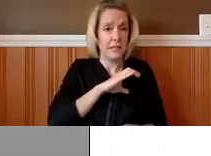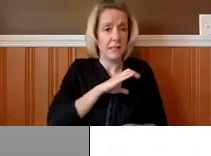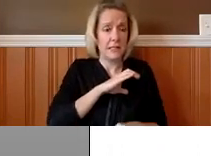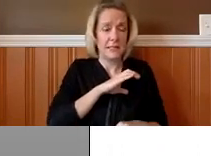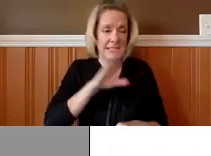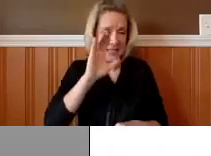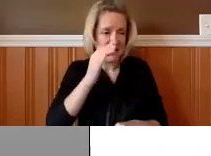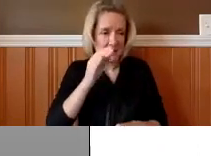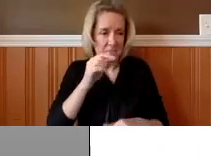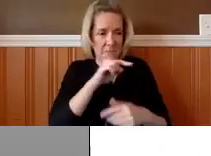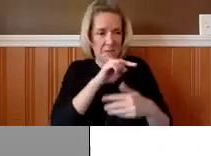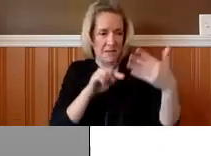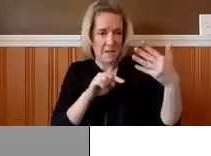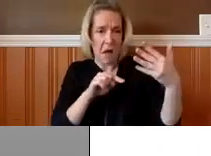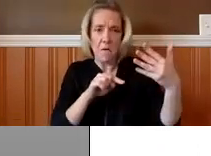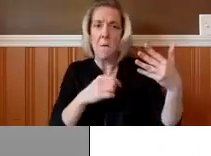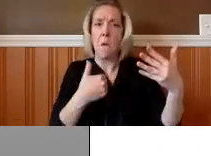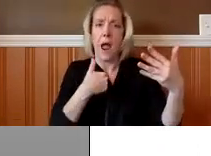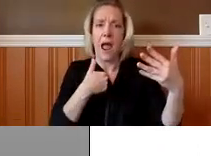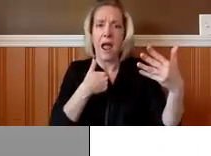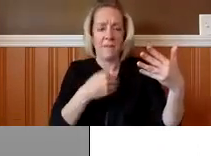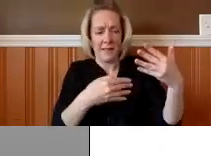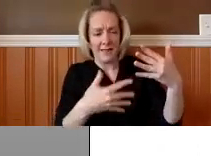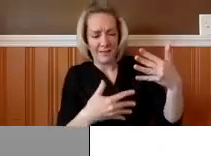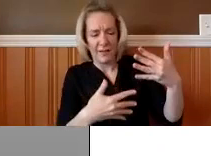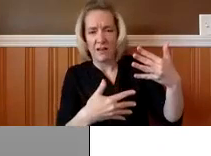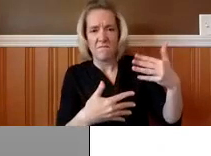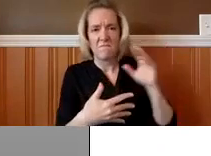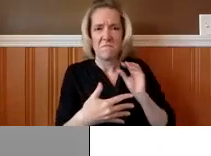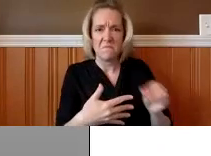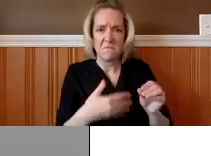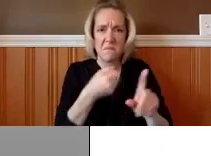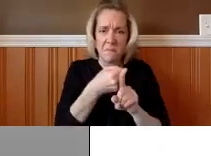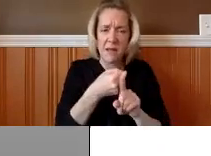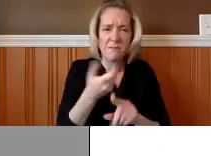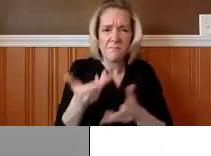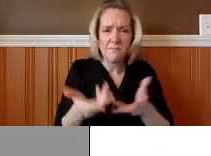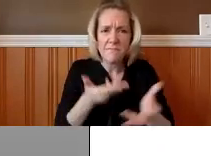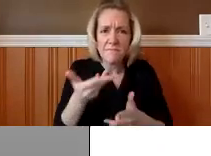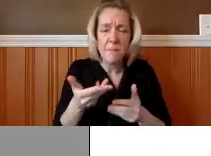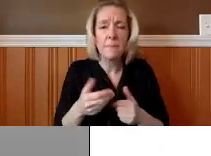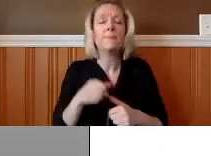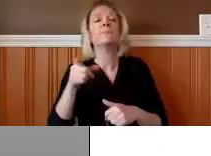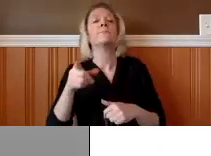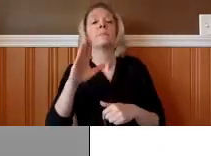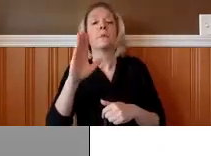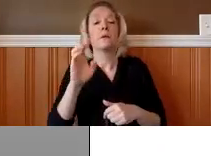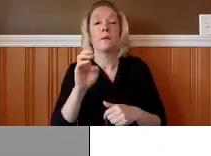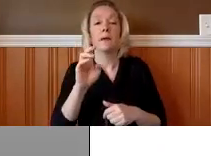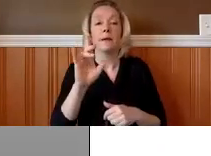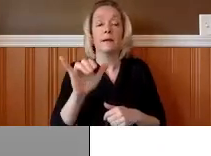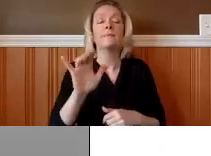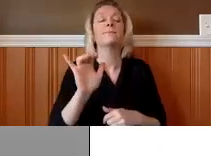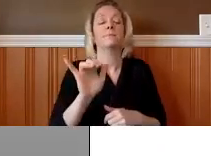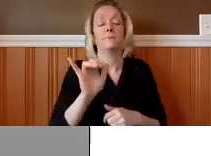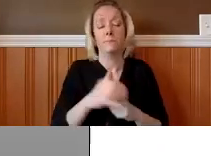impact on certain characteristics out of the 10. Gotcha. So there are plenty of